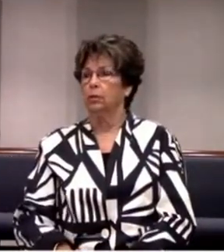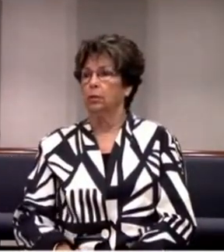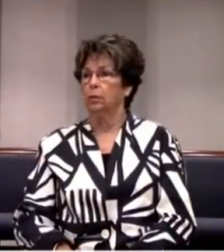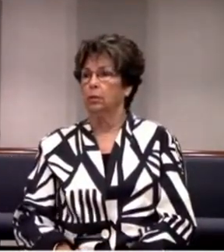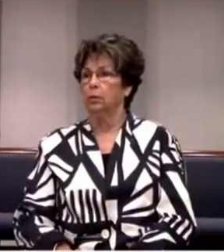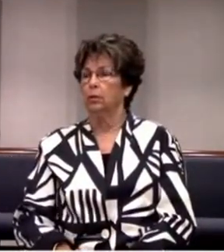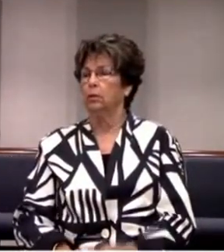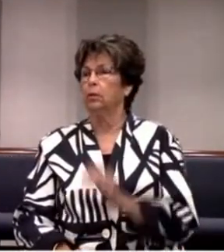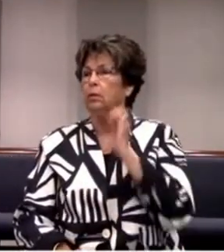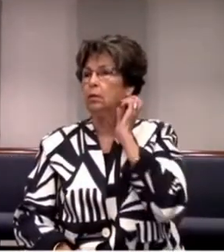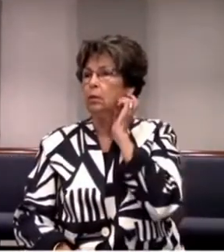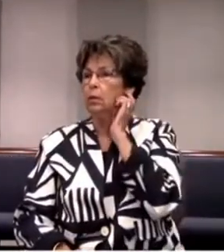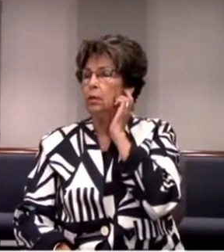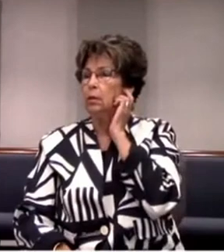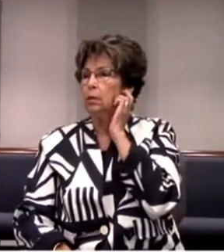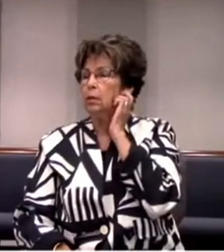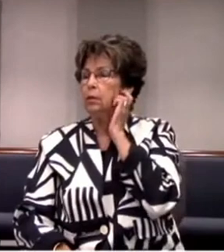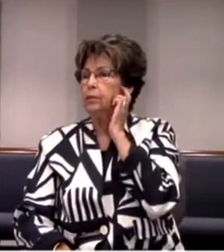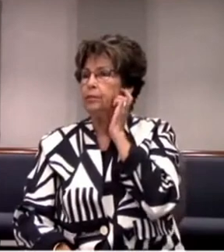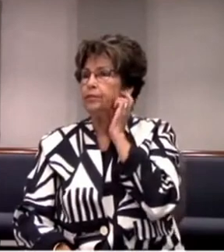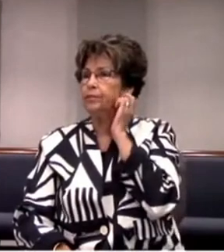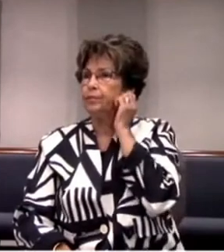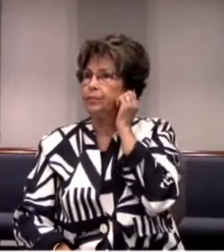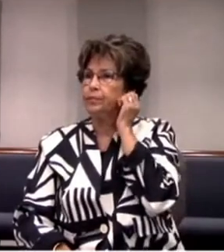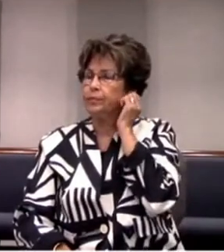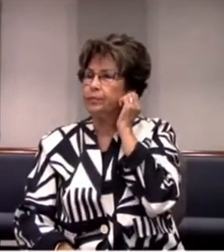Closing points.